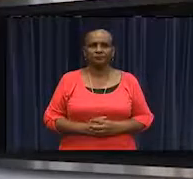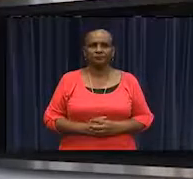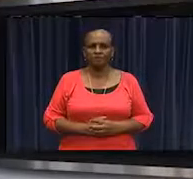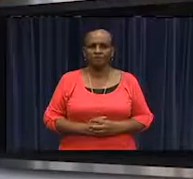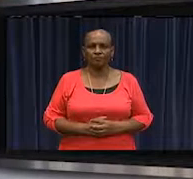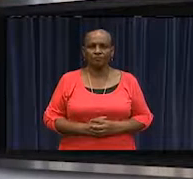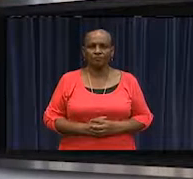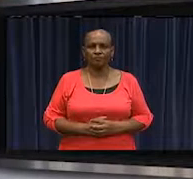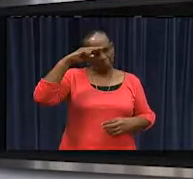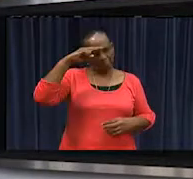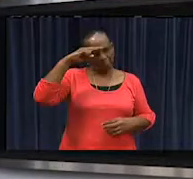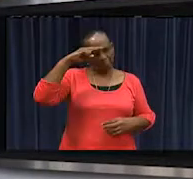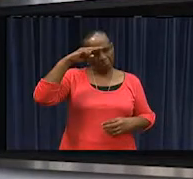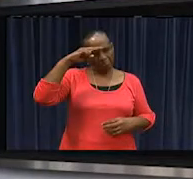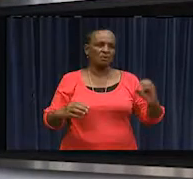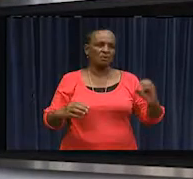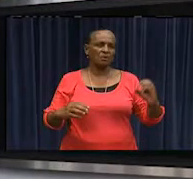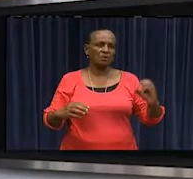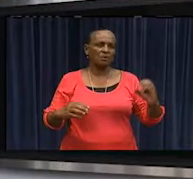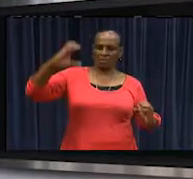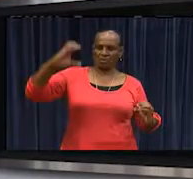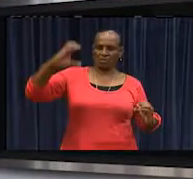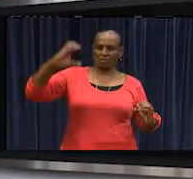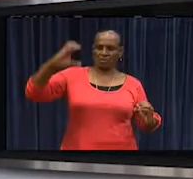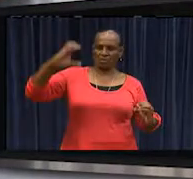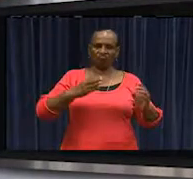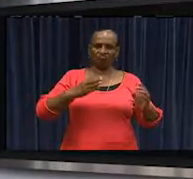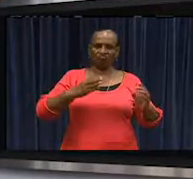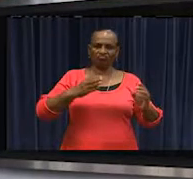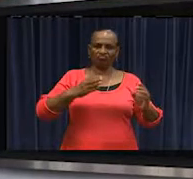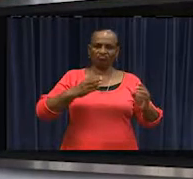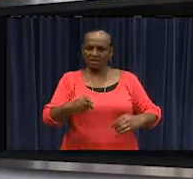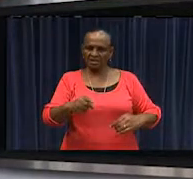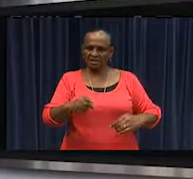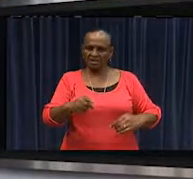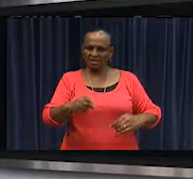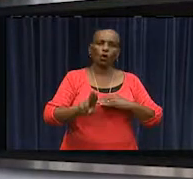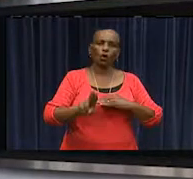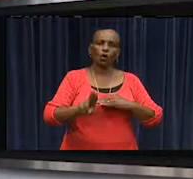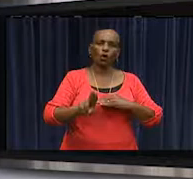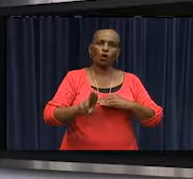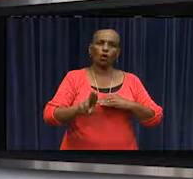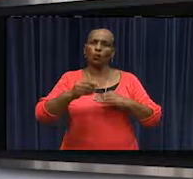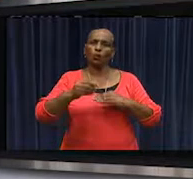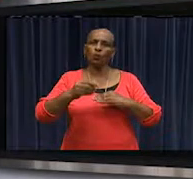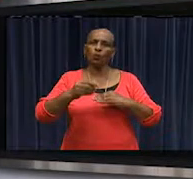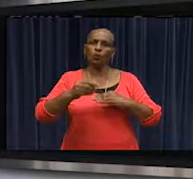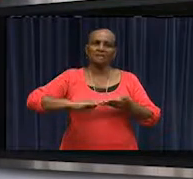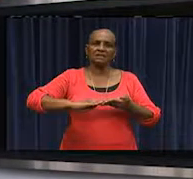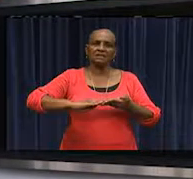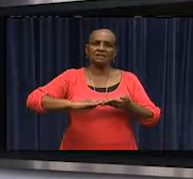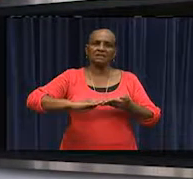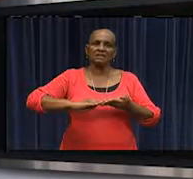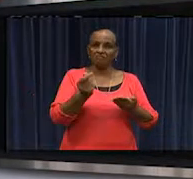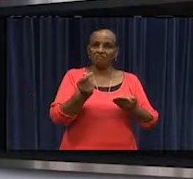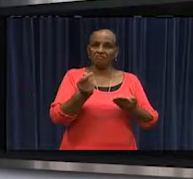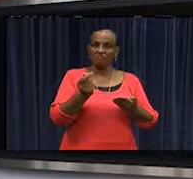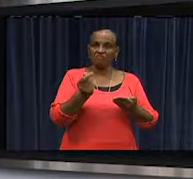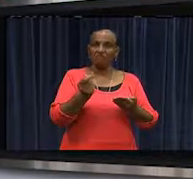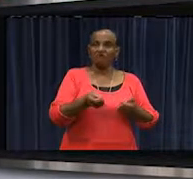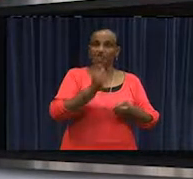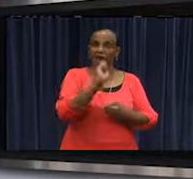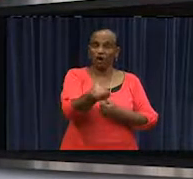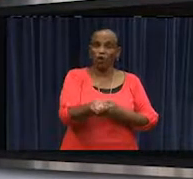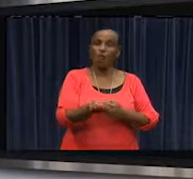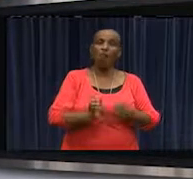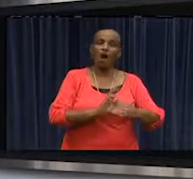The opinions between the coalition and the opposition are divided over the increase of land taxes. The increase of land taxes, the sale of